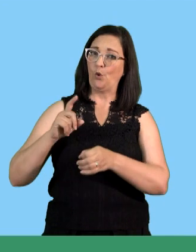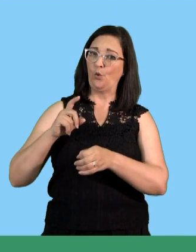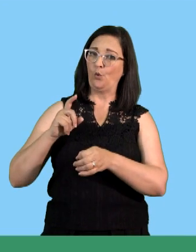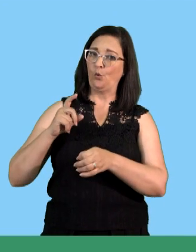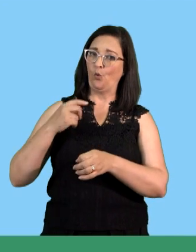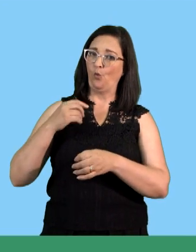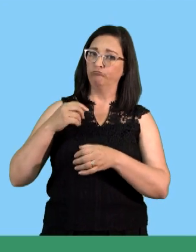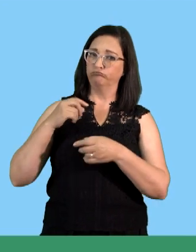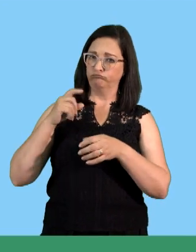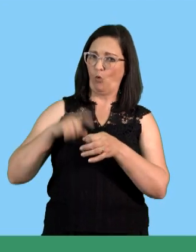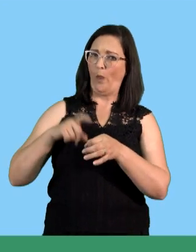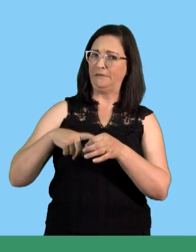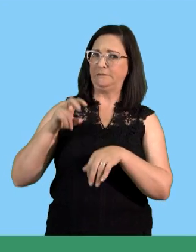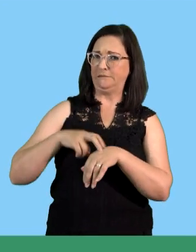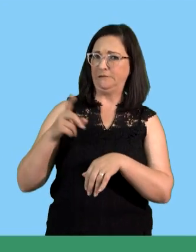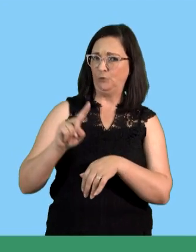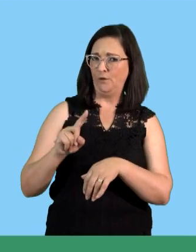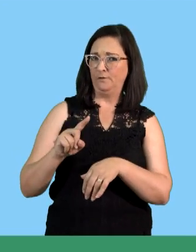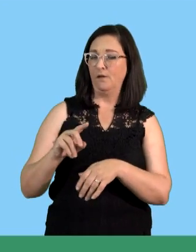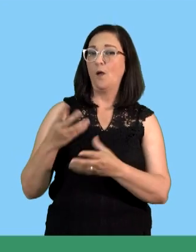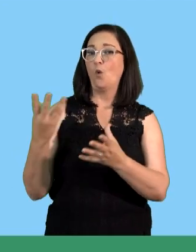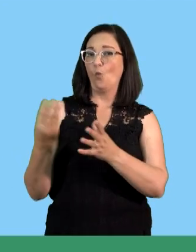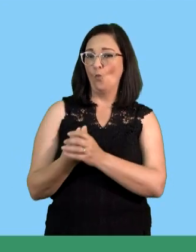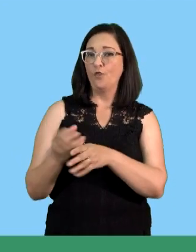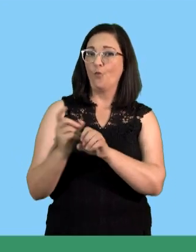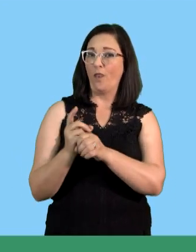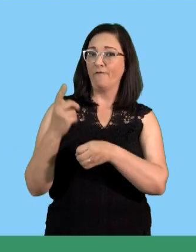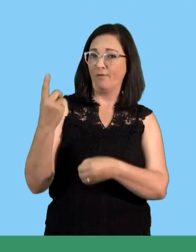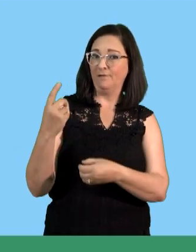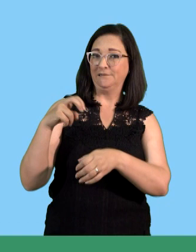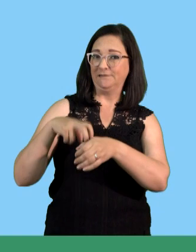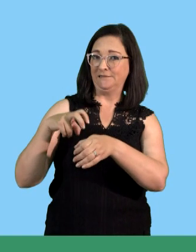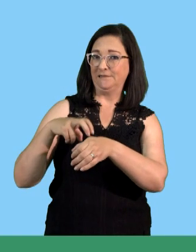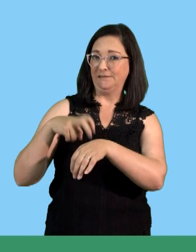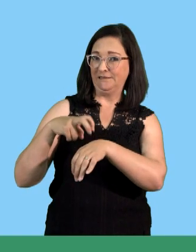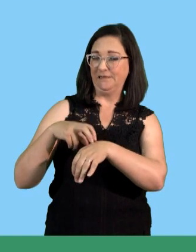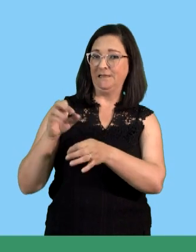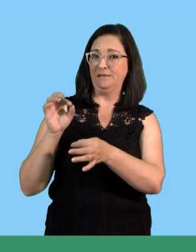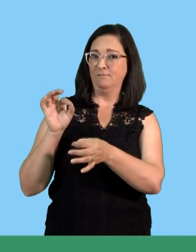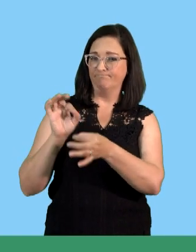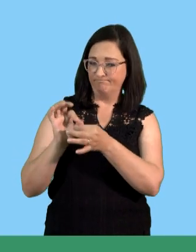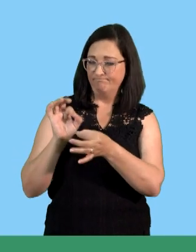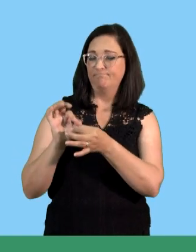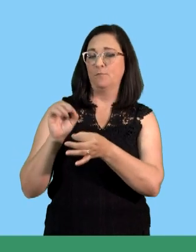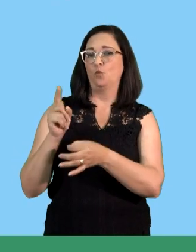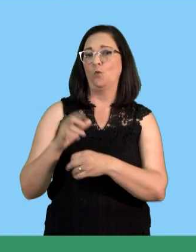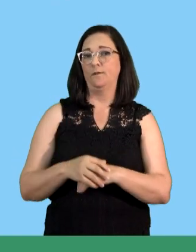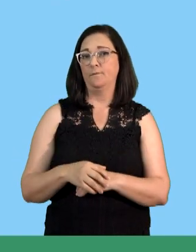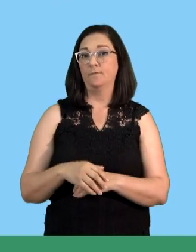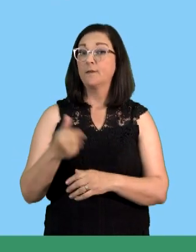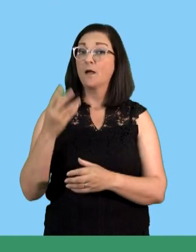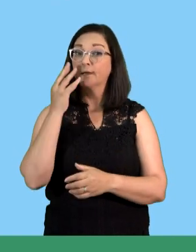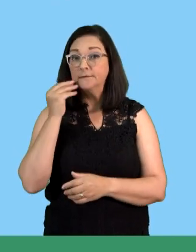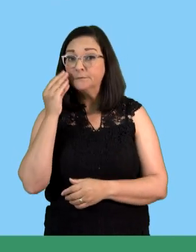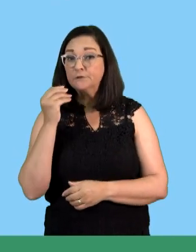the skills and qualifications needed for the job. Written descriptions of specific qualifications and